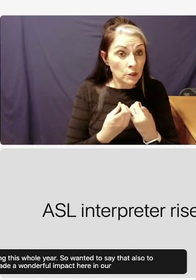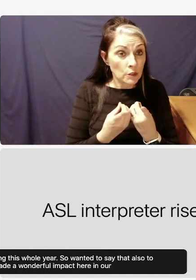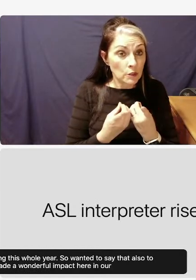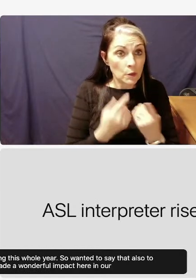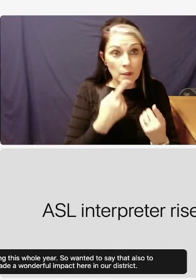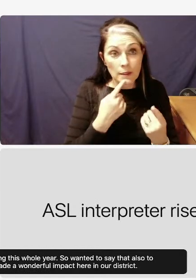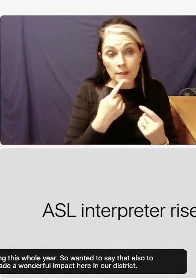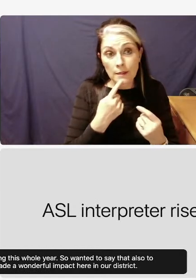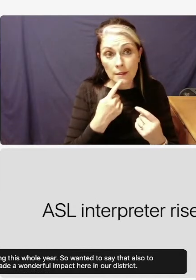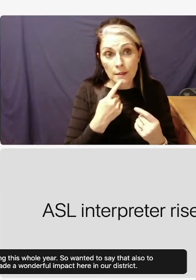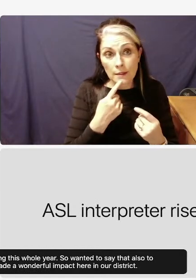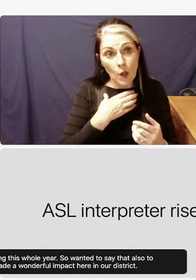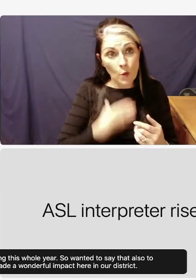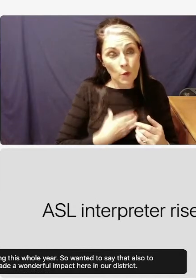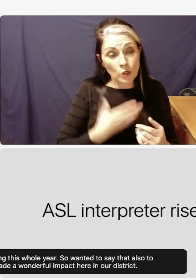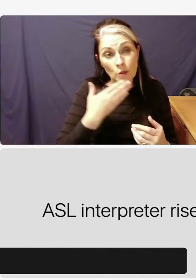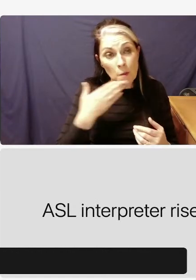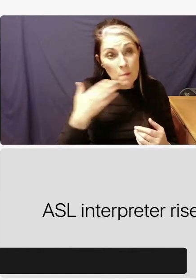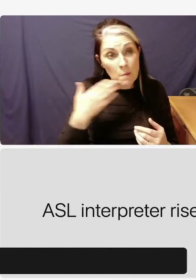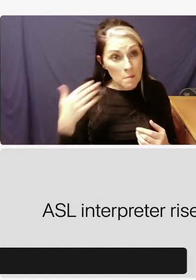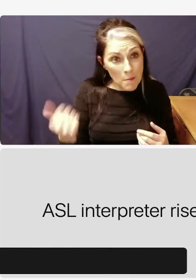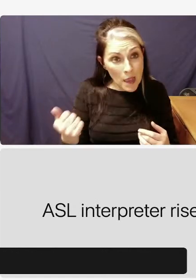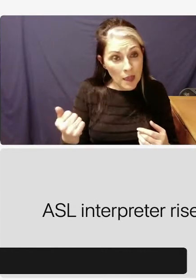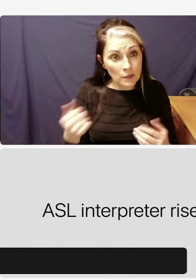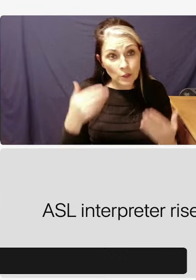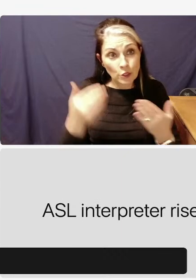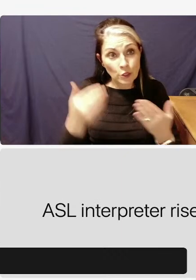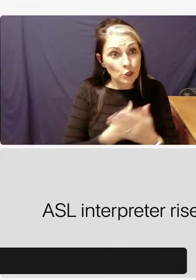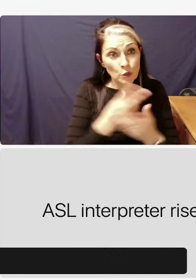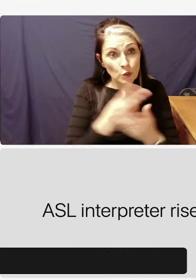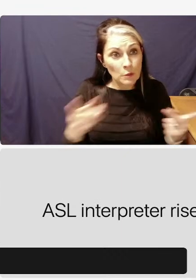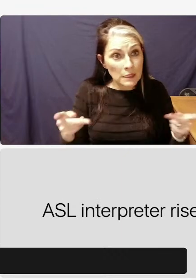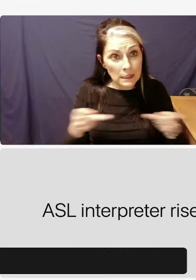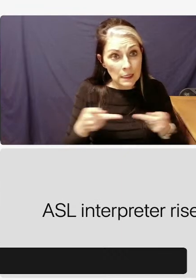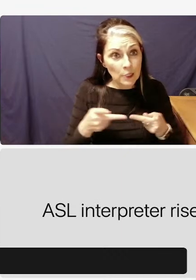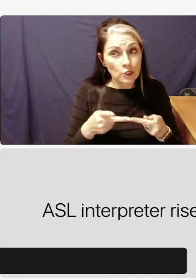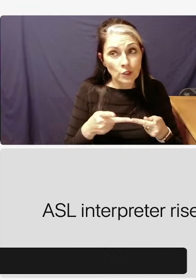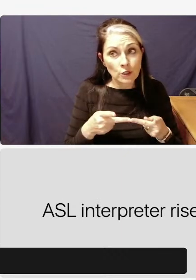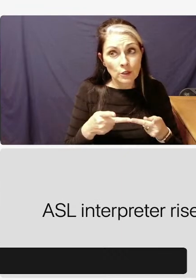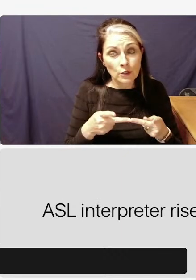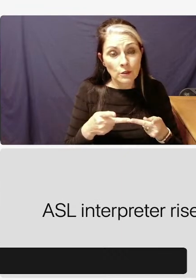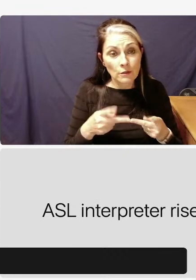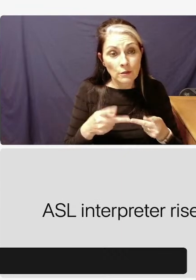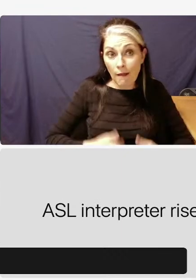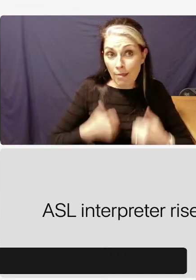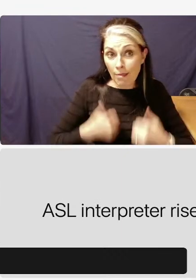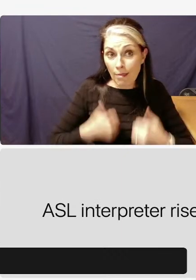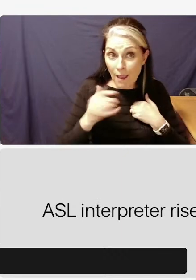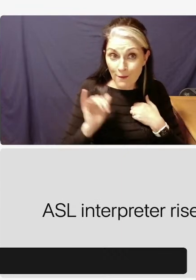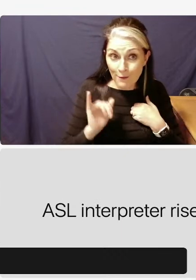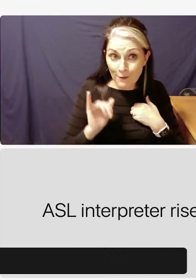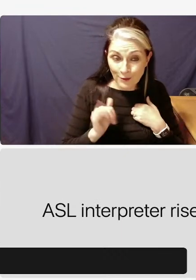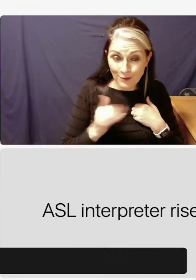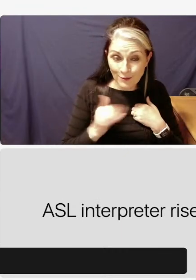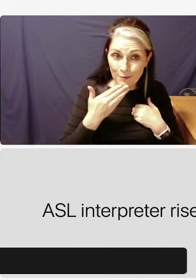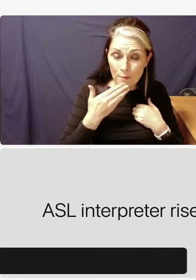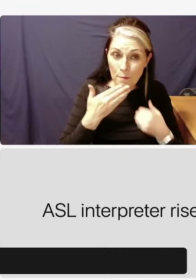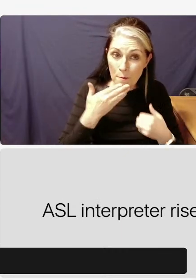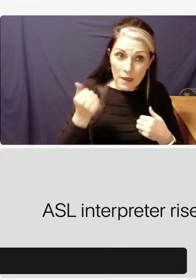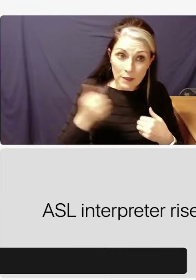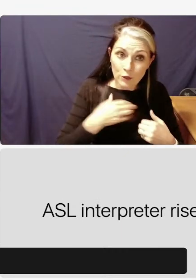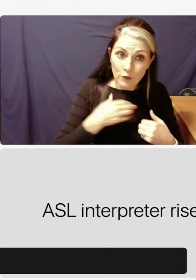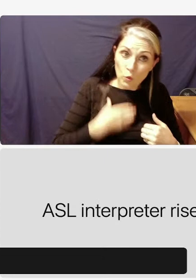want to say i want to wish you the best in your new position and in in life so best wishes to